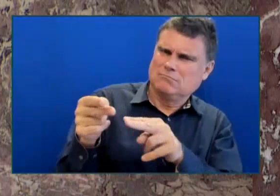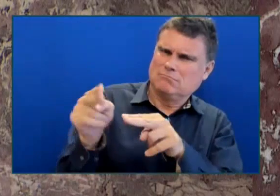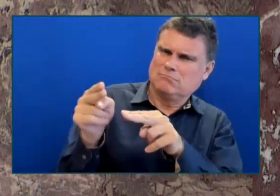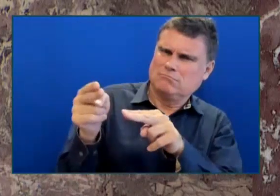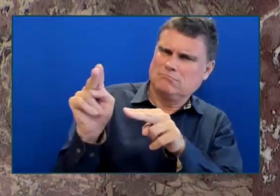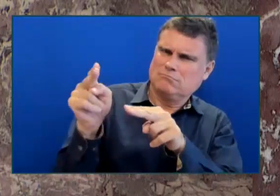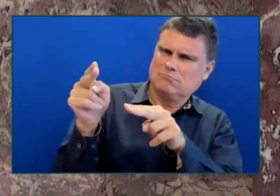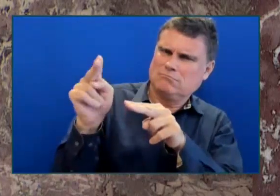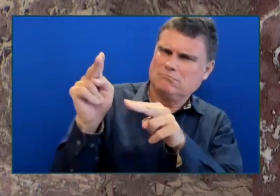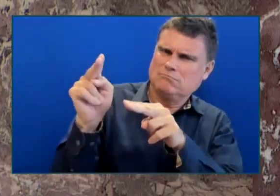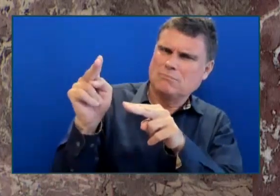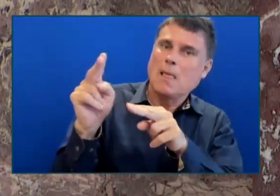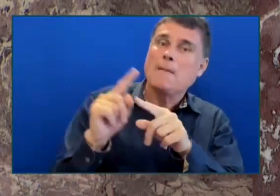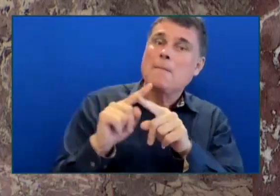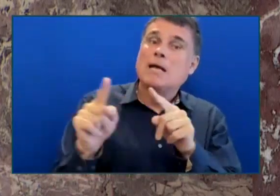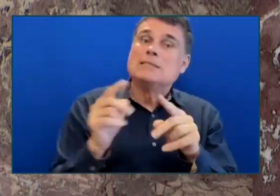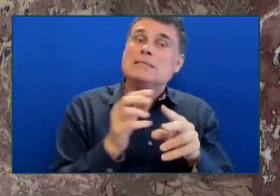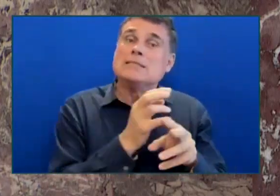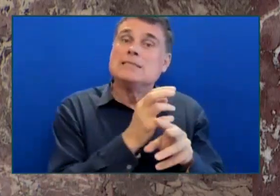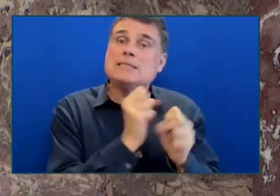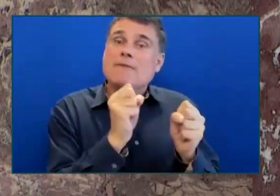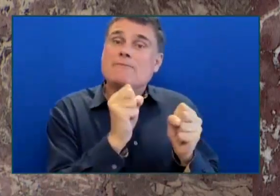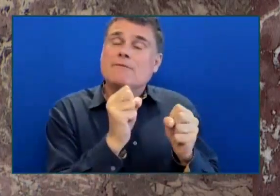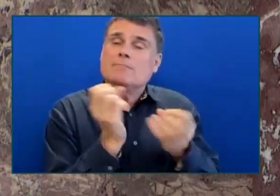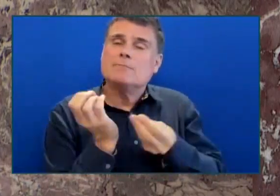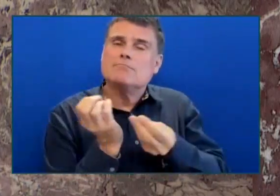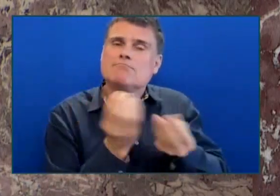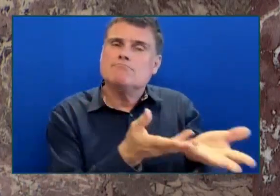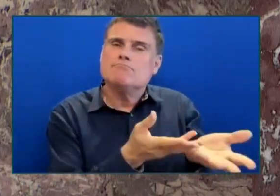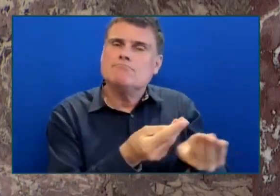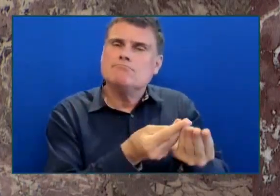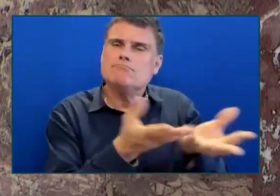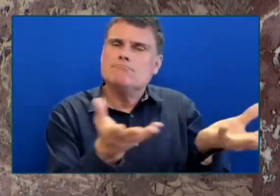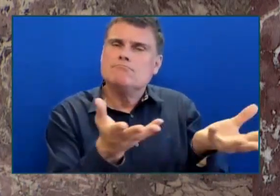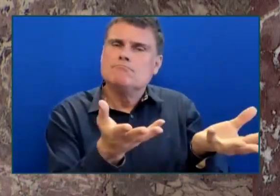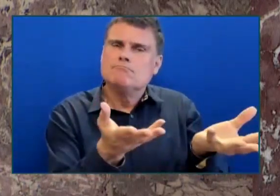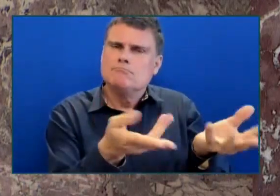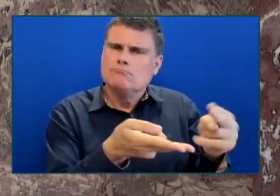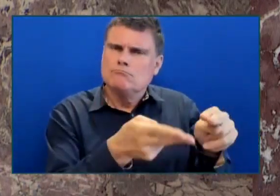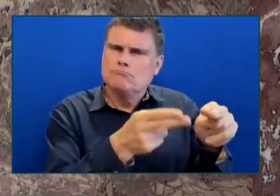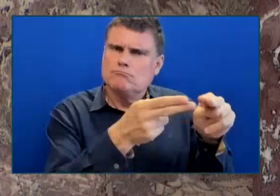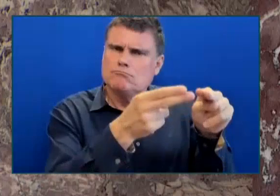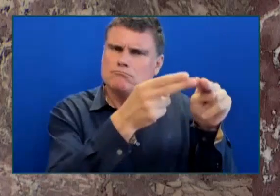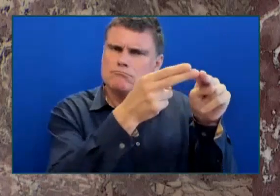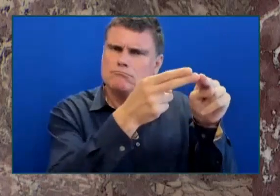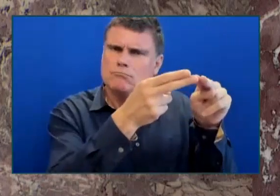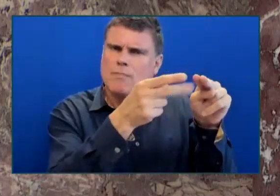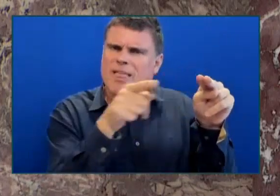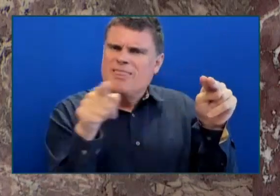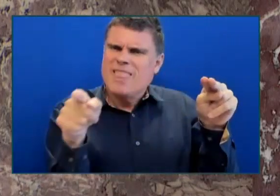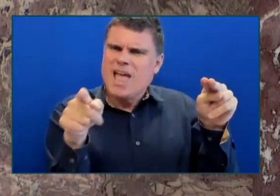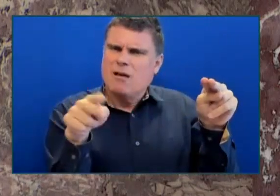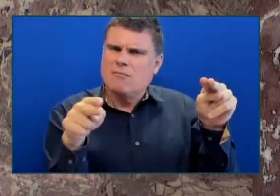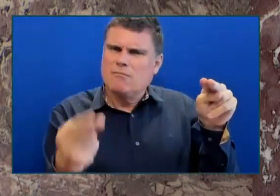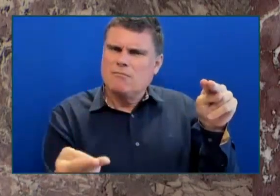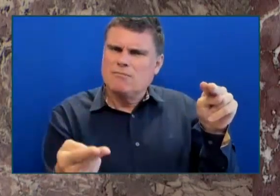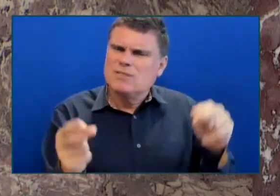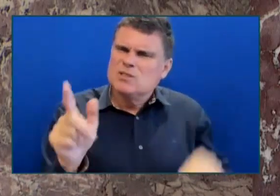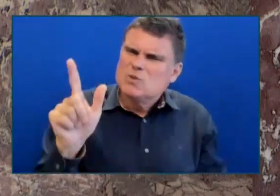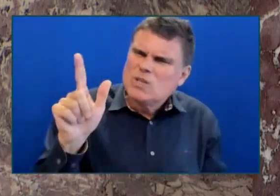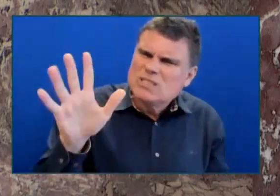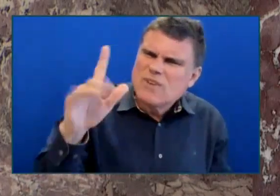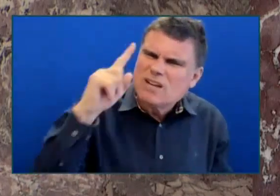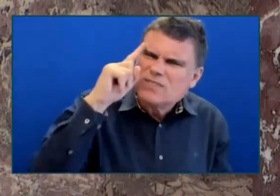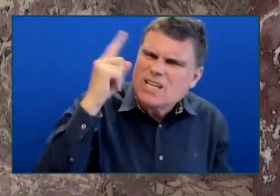sell for $10 a pill are now being sold for as low as 25 cents a pill around VGH and downtown because of